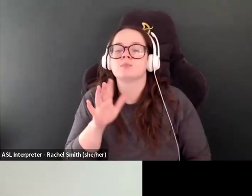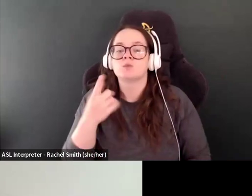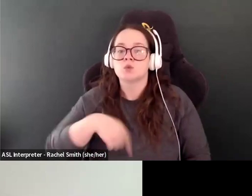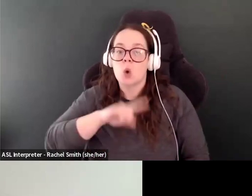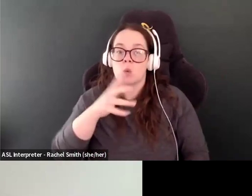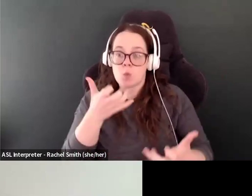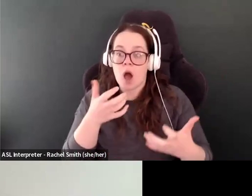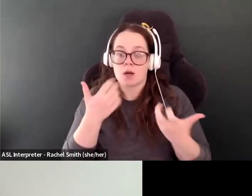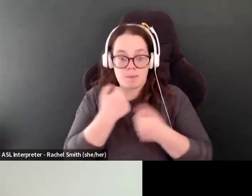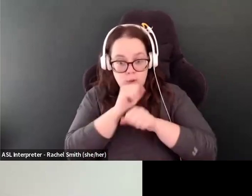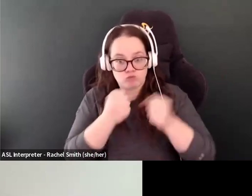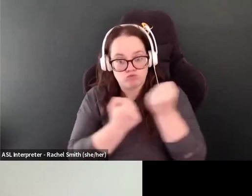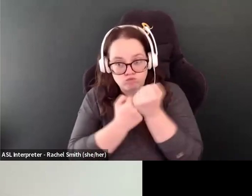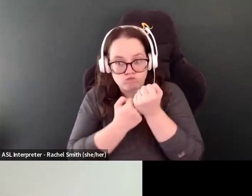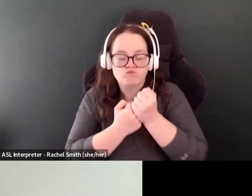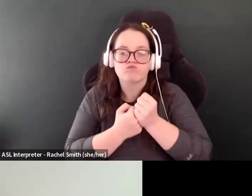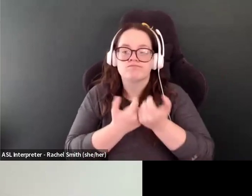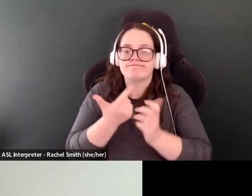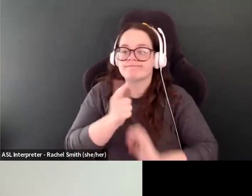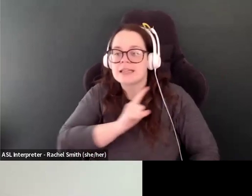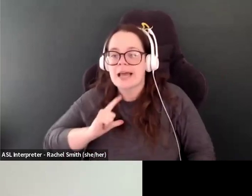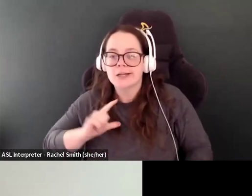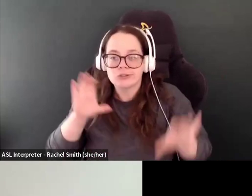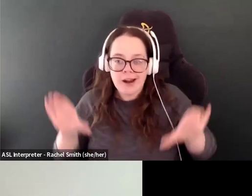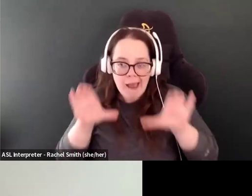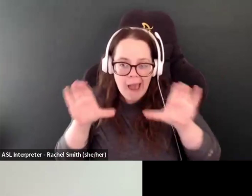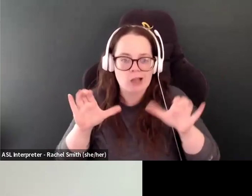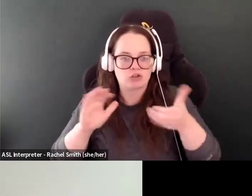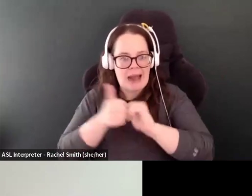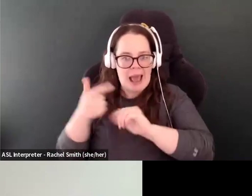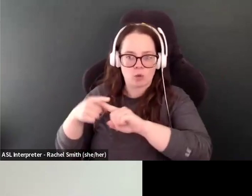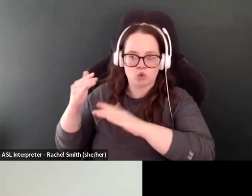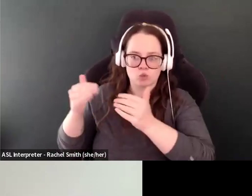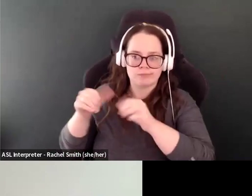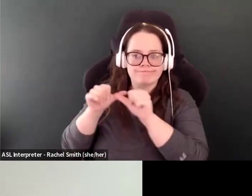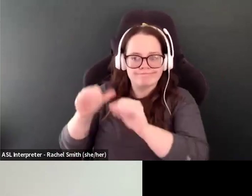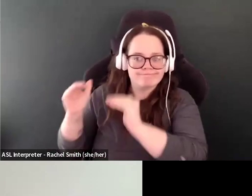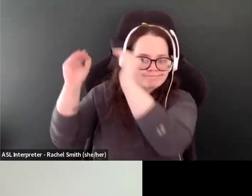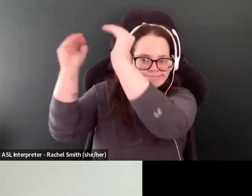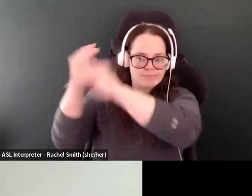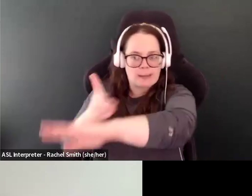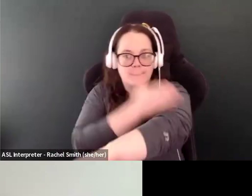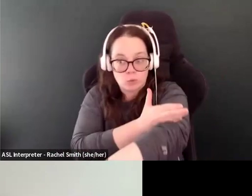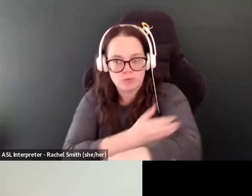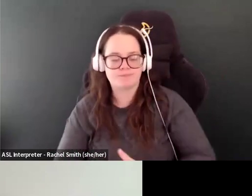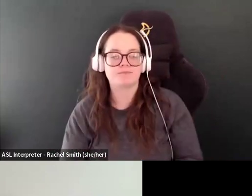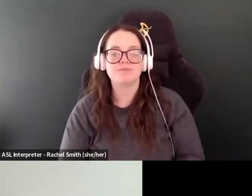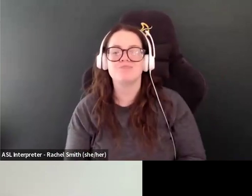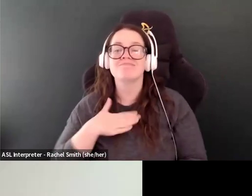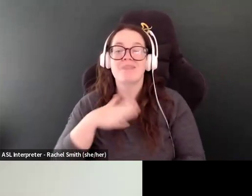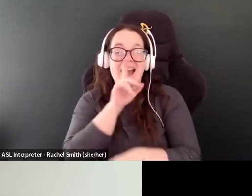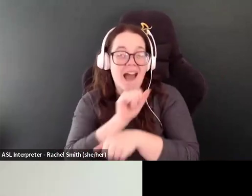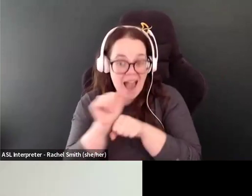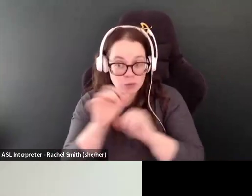be advocating on behalf of and how we want to move things forward. I'll say that my actual connection to arts